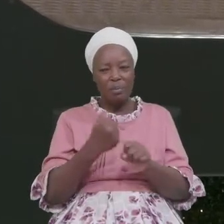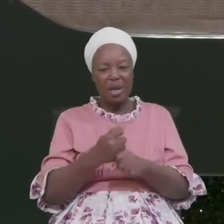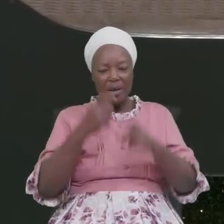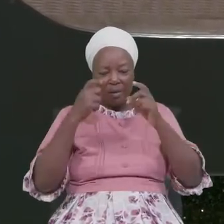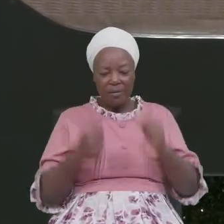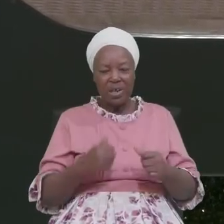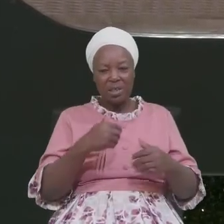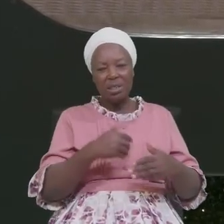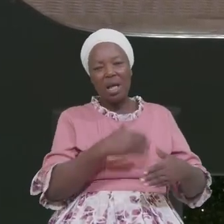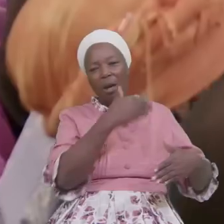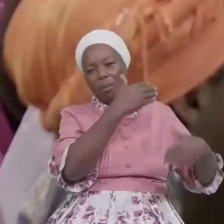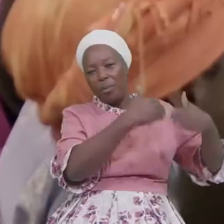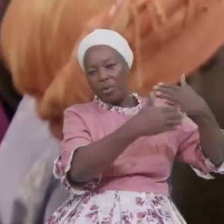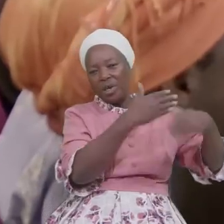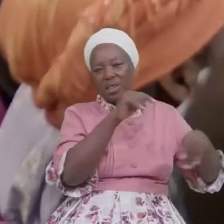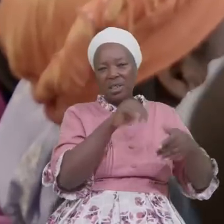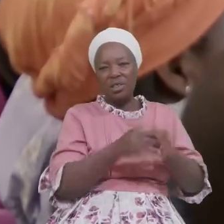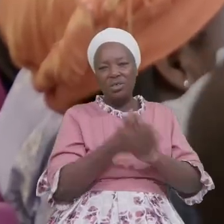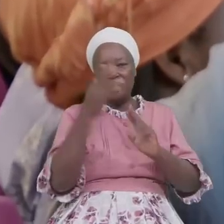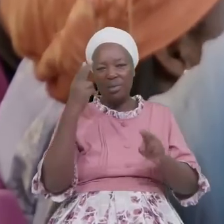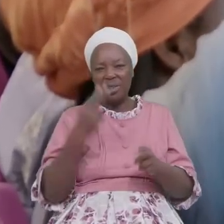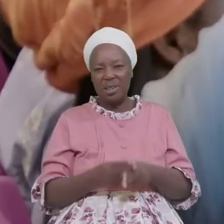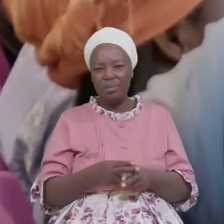in Jesus' name.